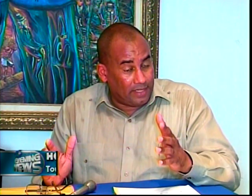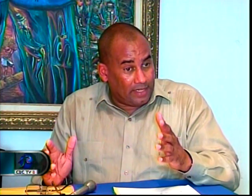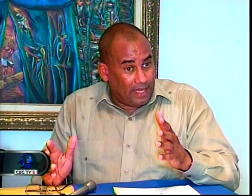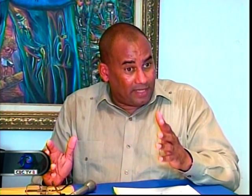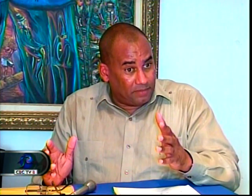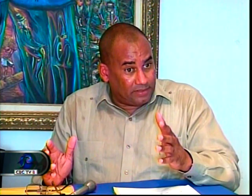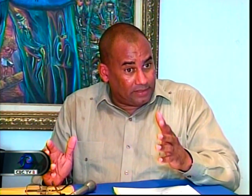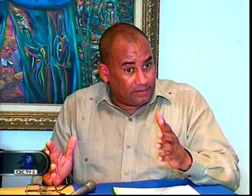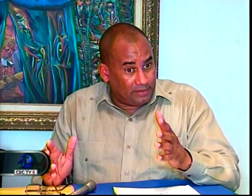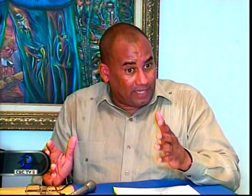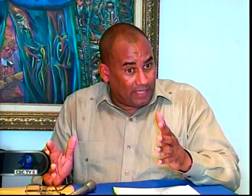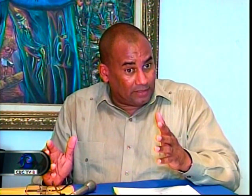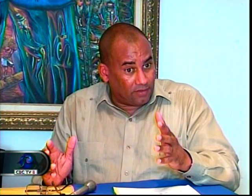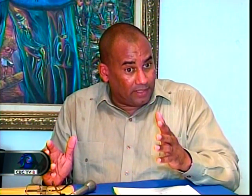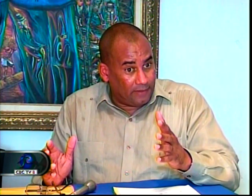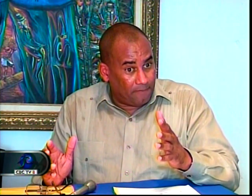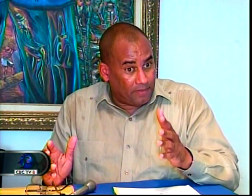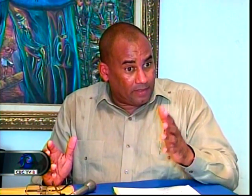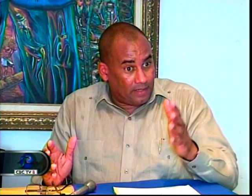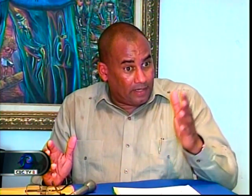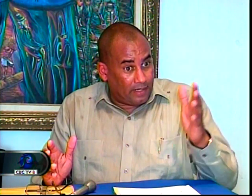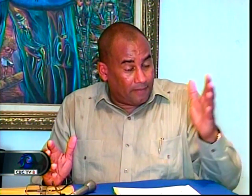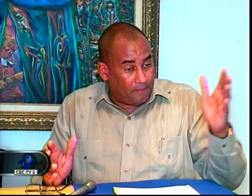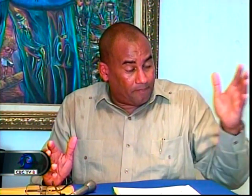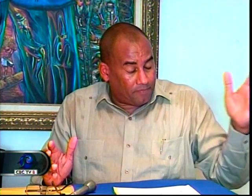country. Edmonton, Calgary,